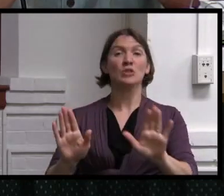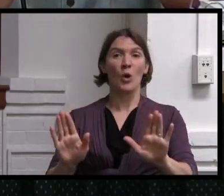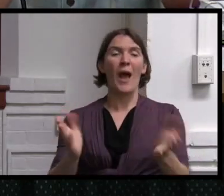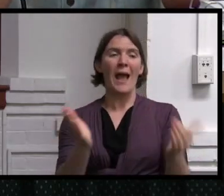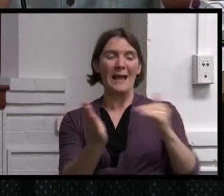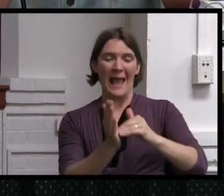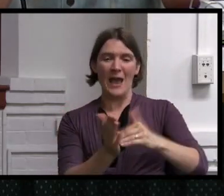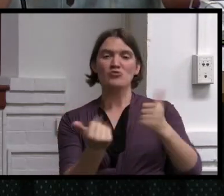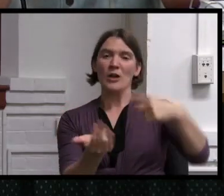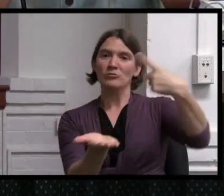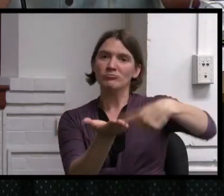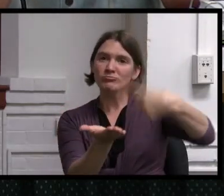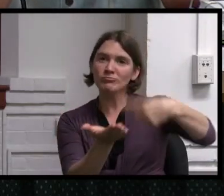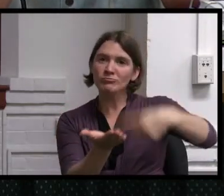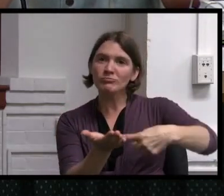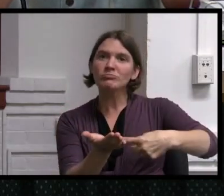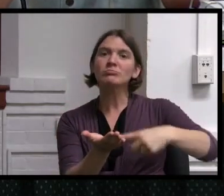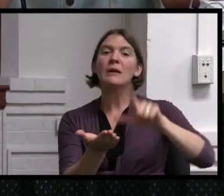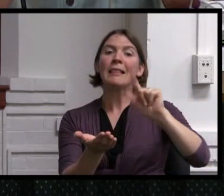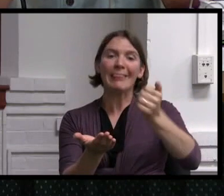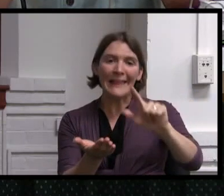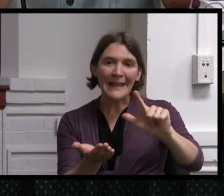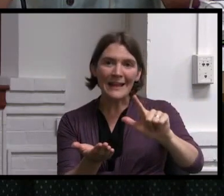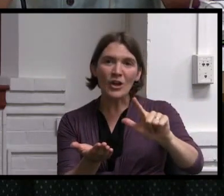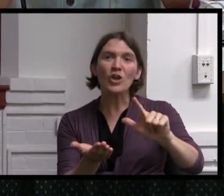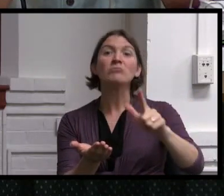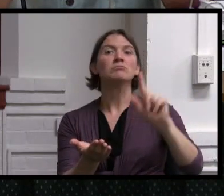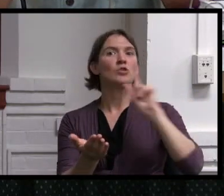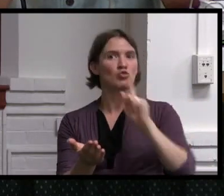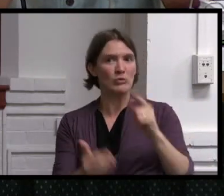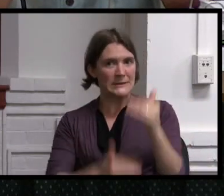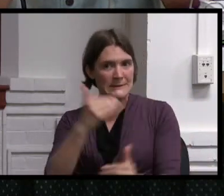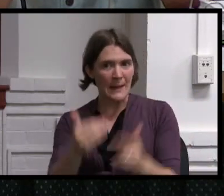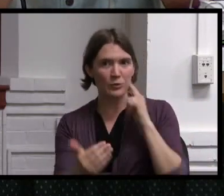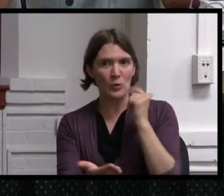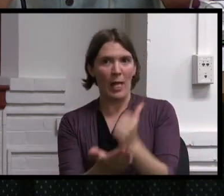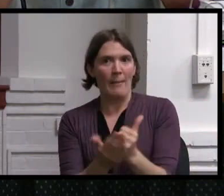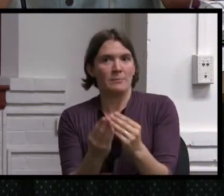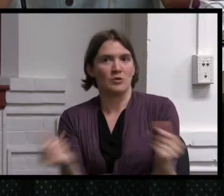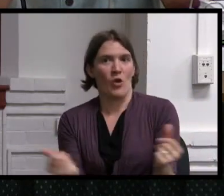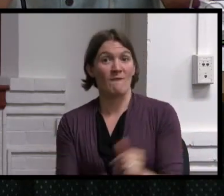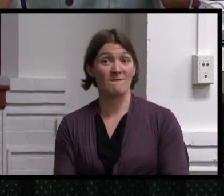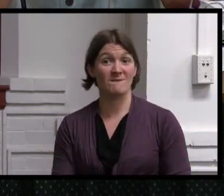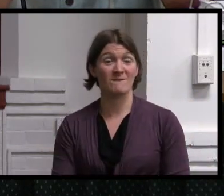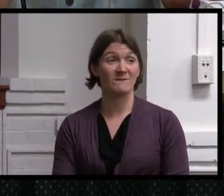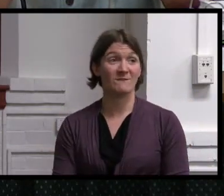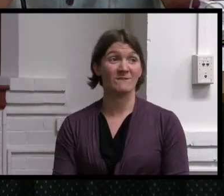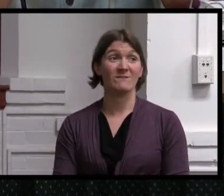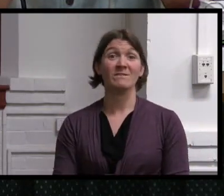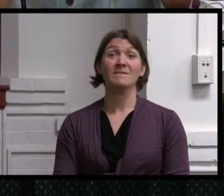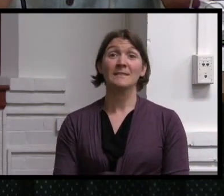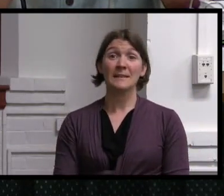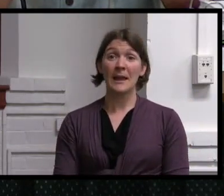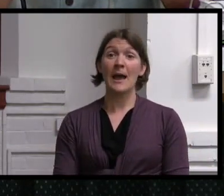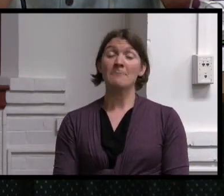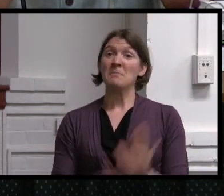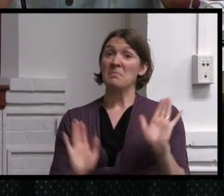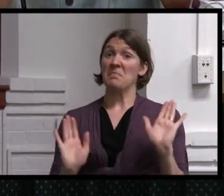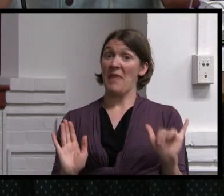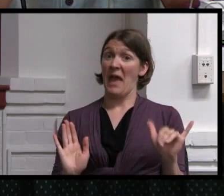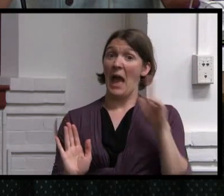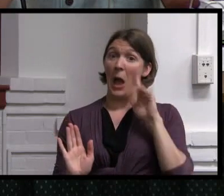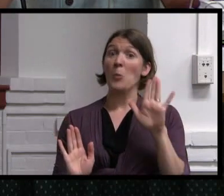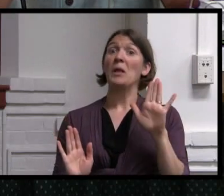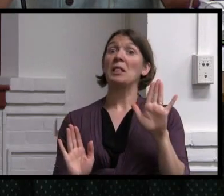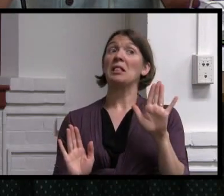this discussion to the very legal act of panhandling and the real steps that we can take. And I think in that